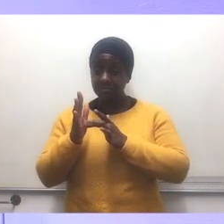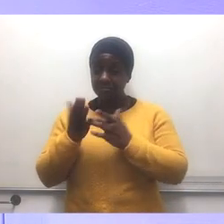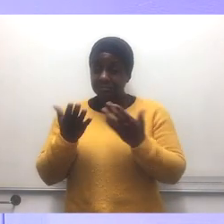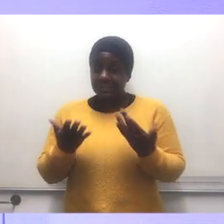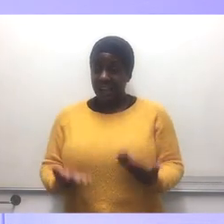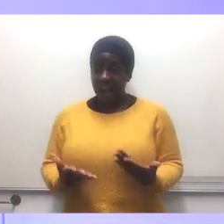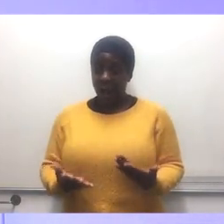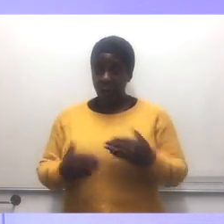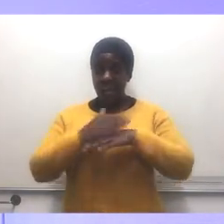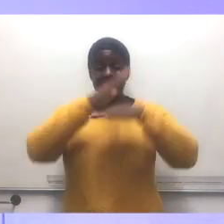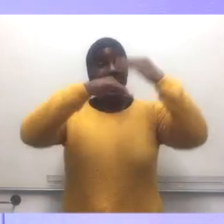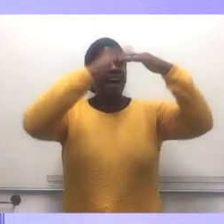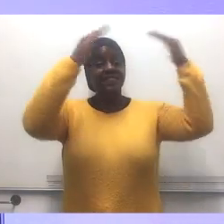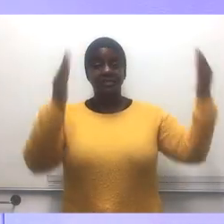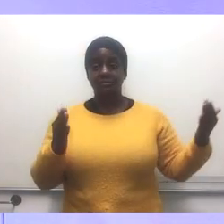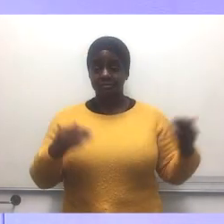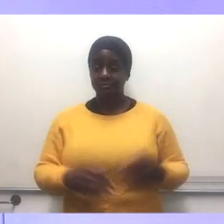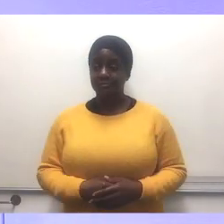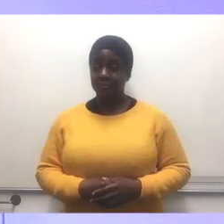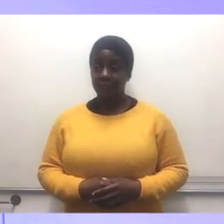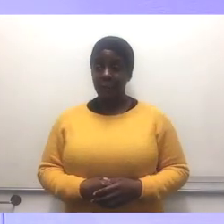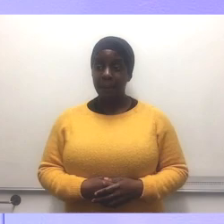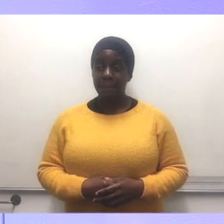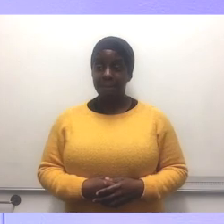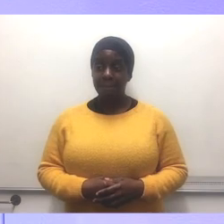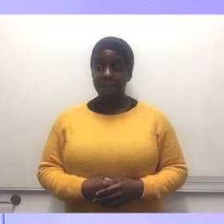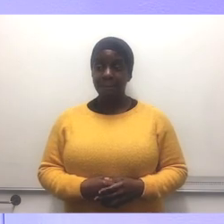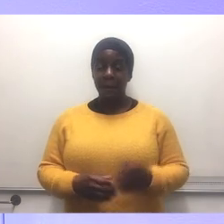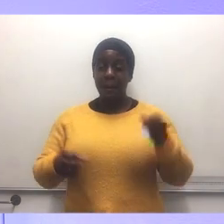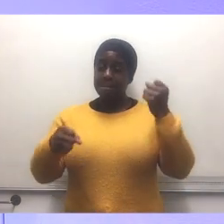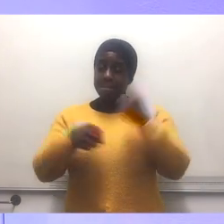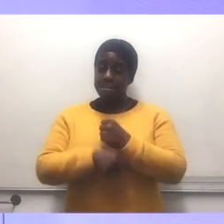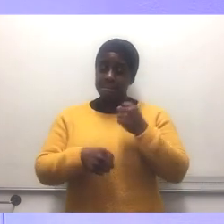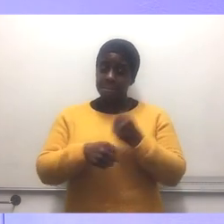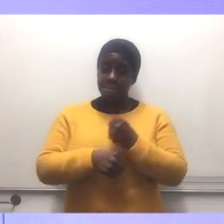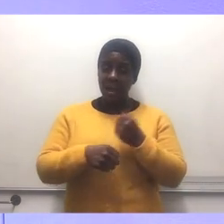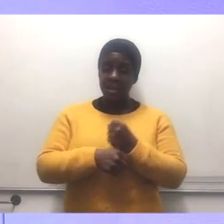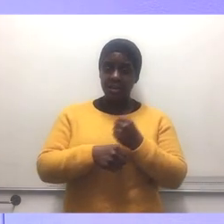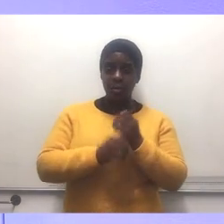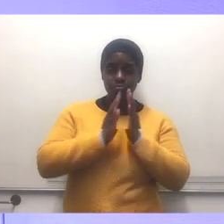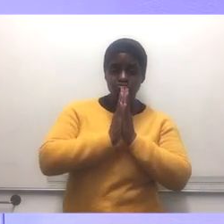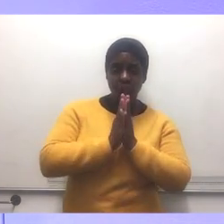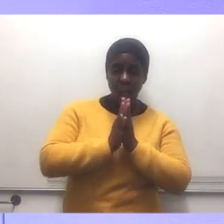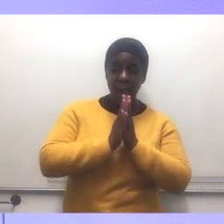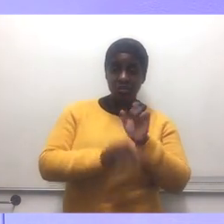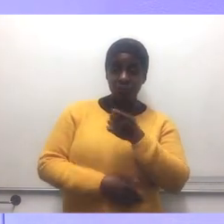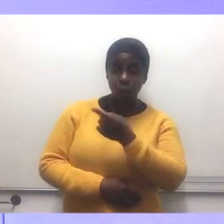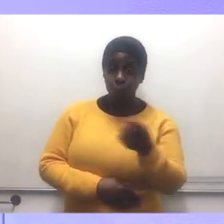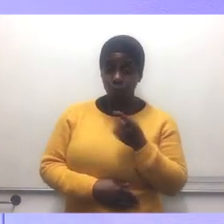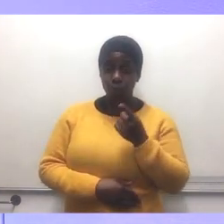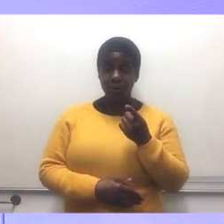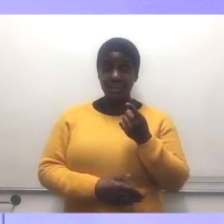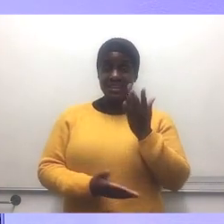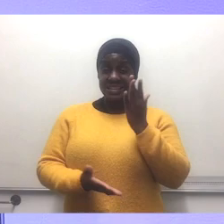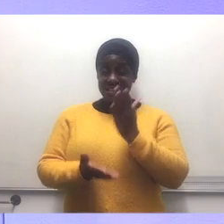now in heaven, making intercession for you. He is your